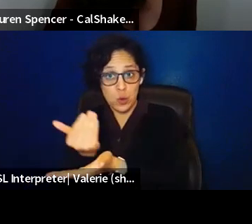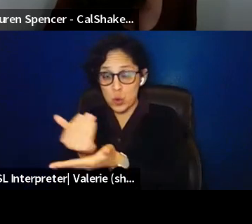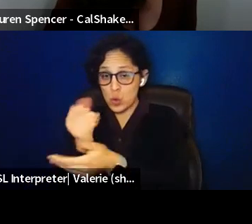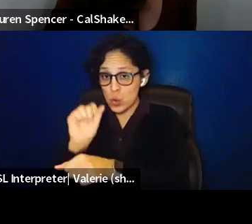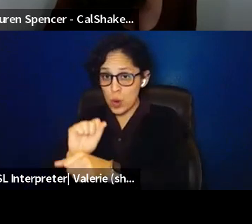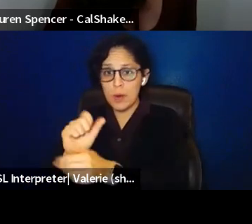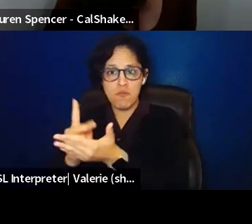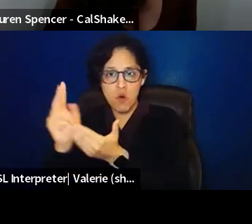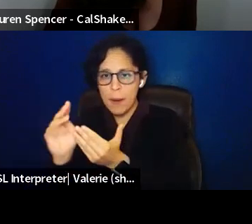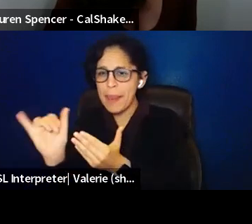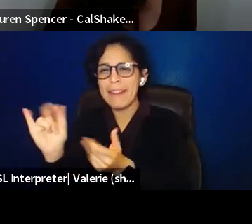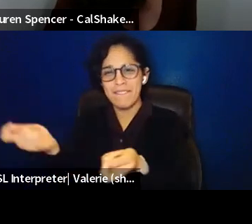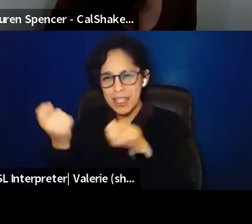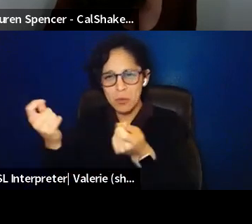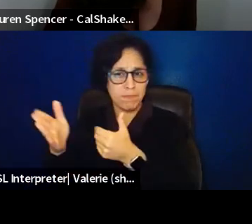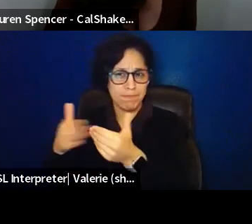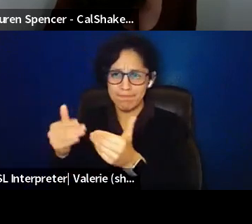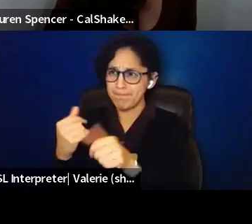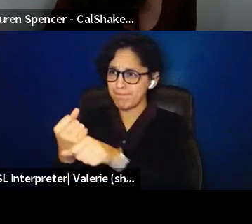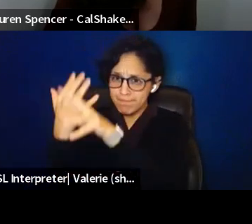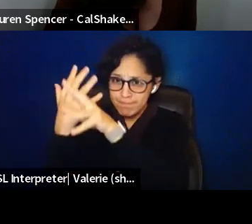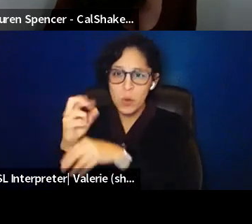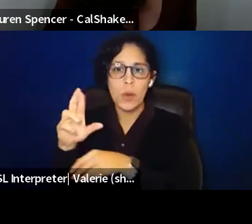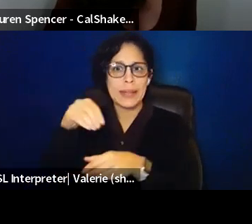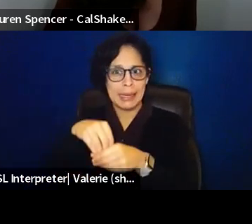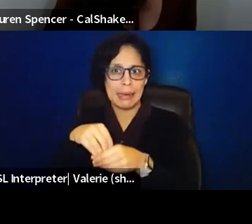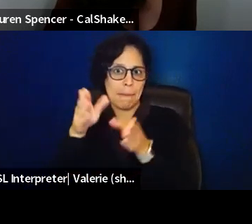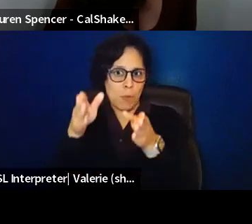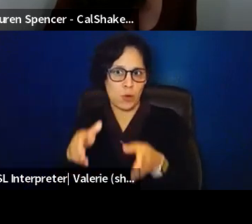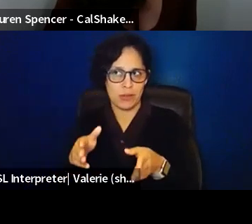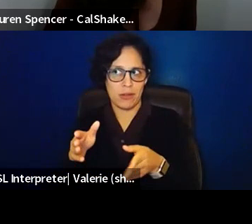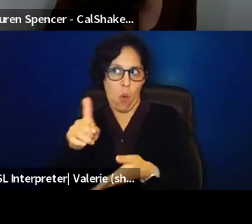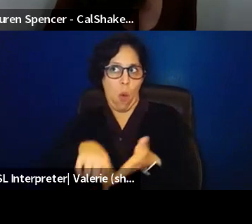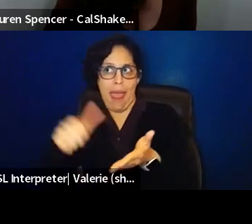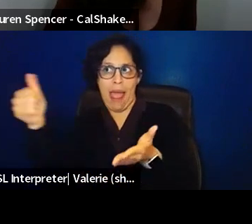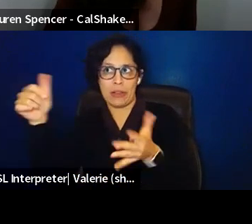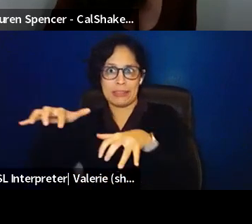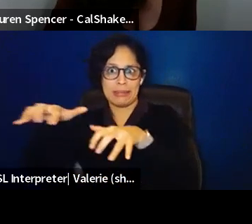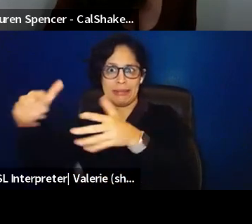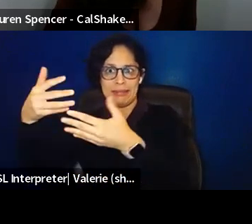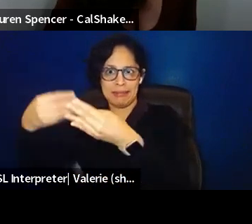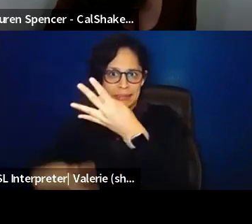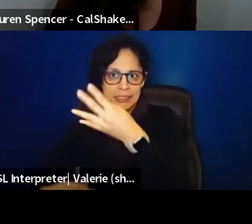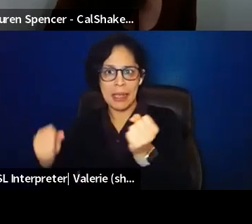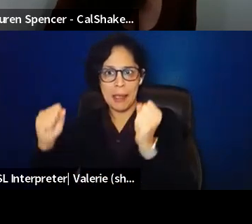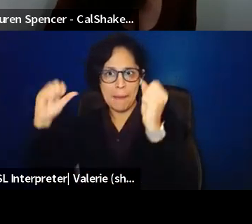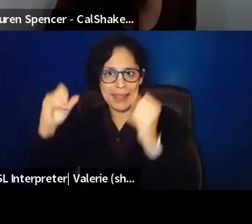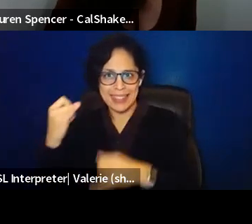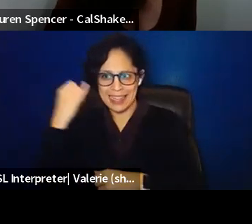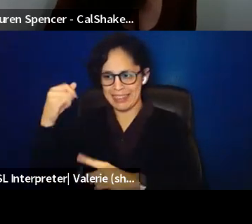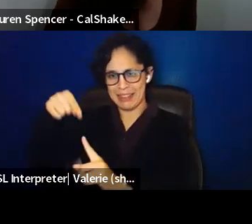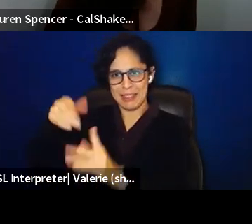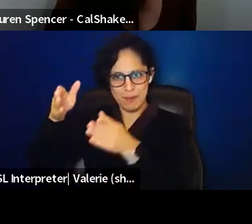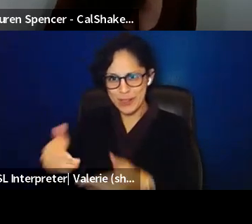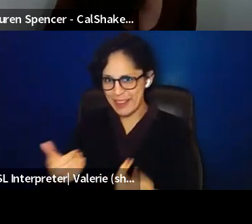might be digital or in person, of course, and God knows what else. There are a million amazing ideas that they have that I'm excited